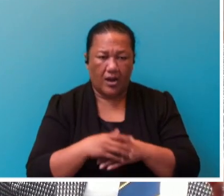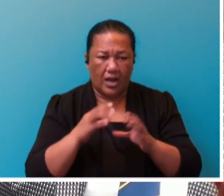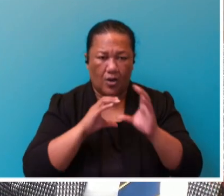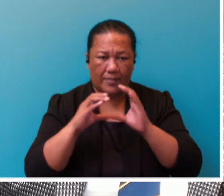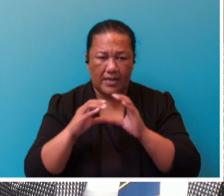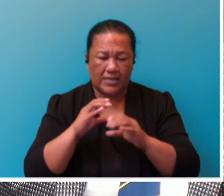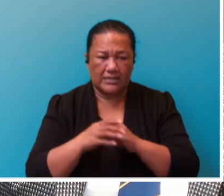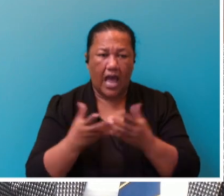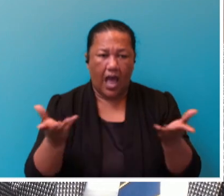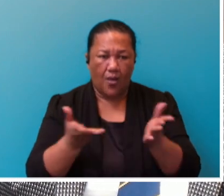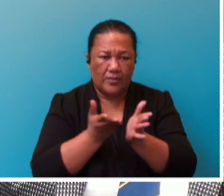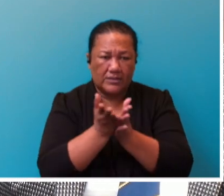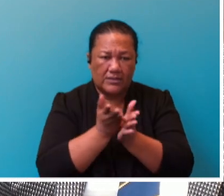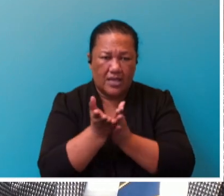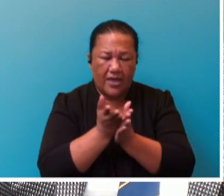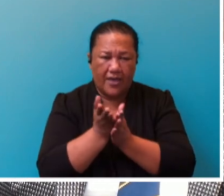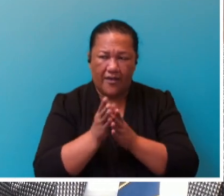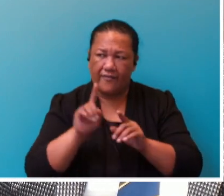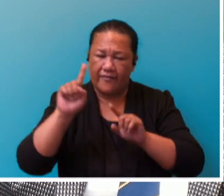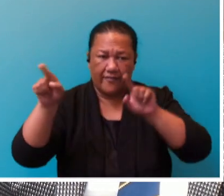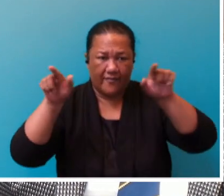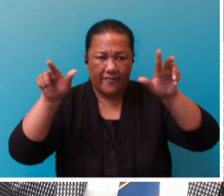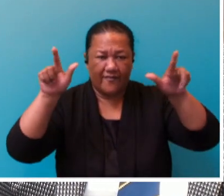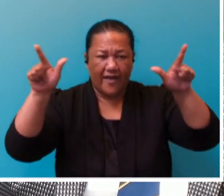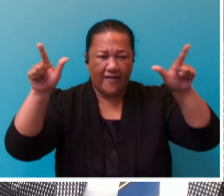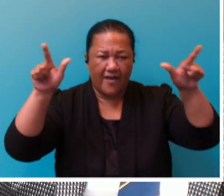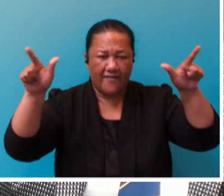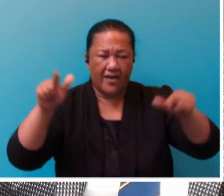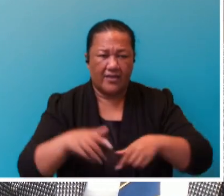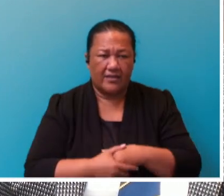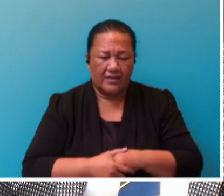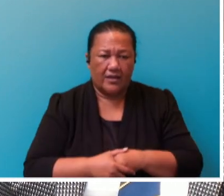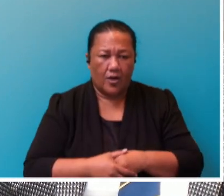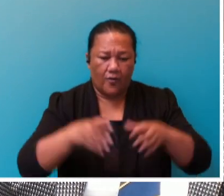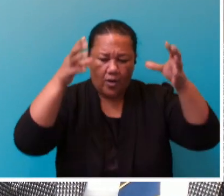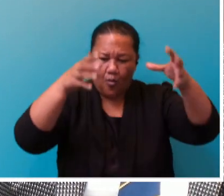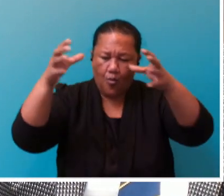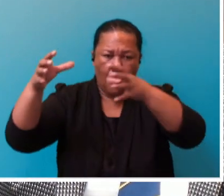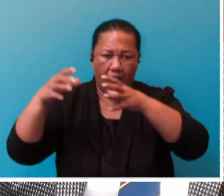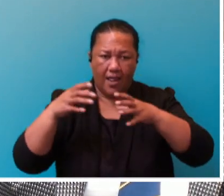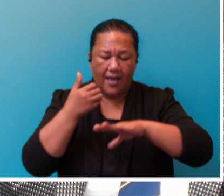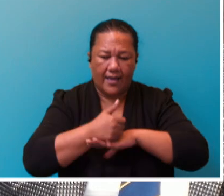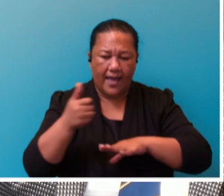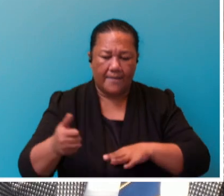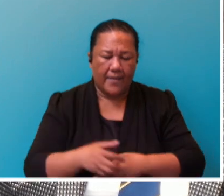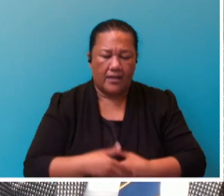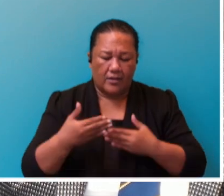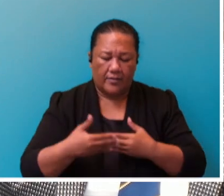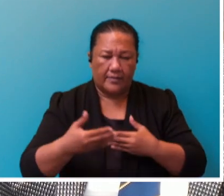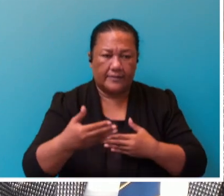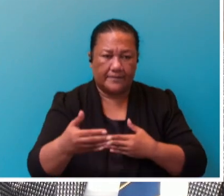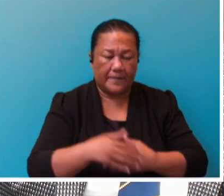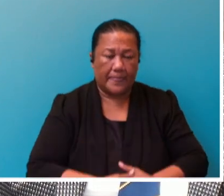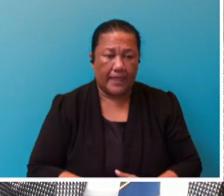way we serve the whole of government going forward. The areas that are being